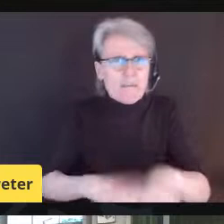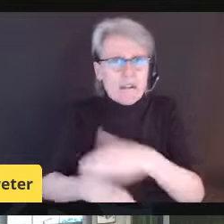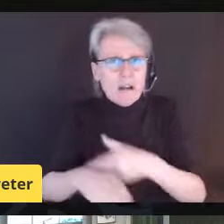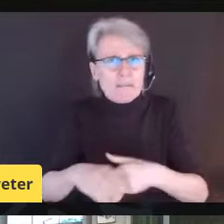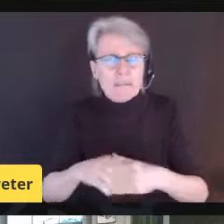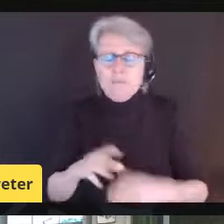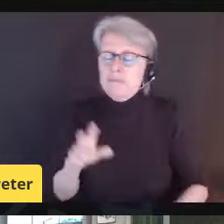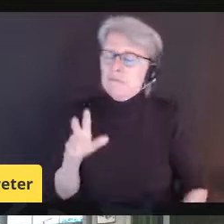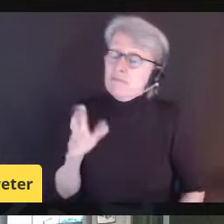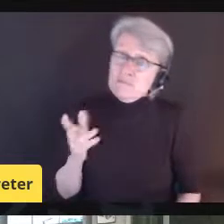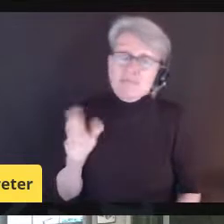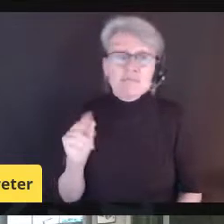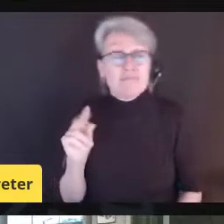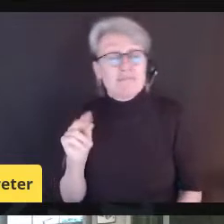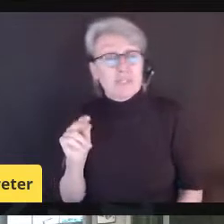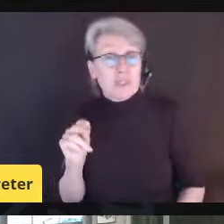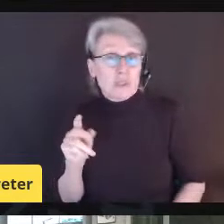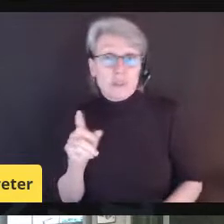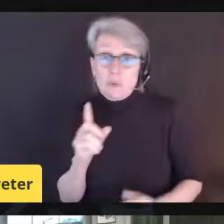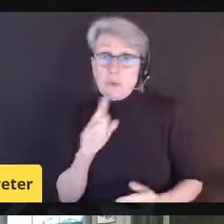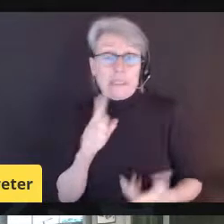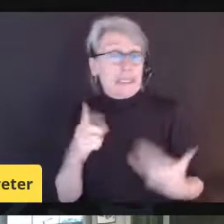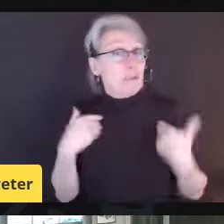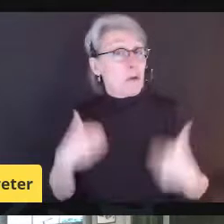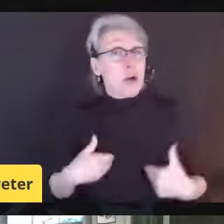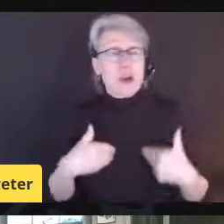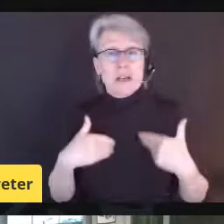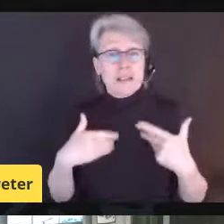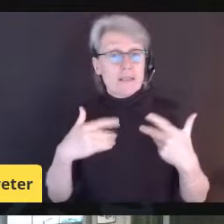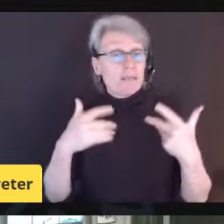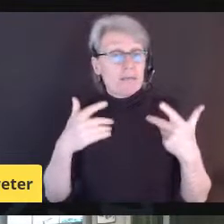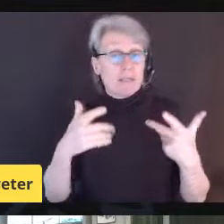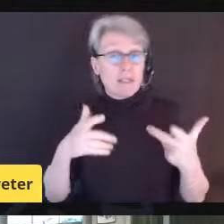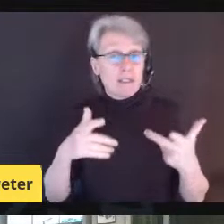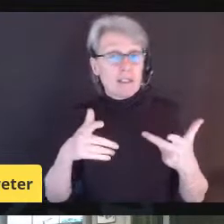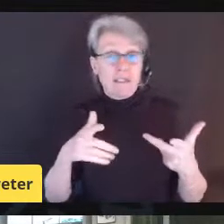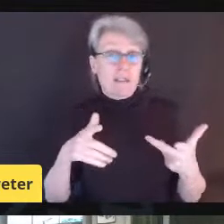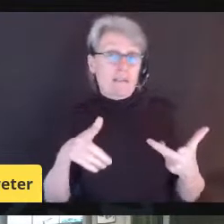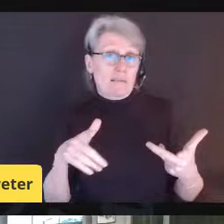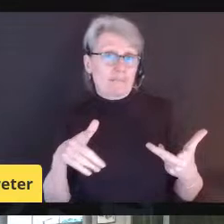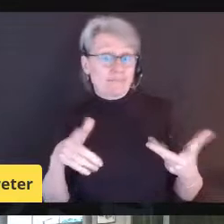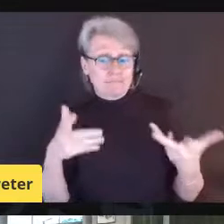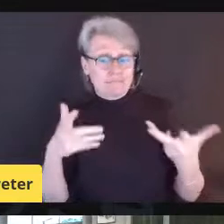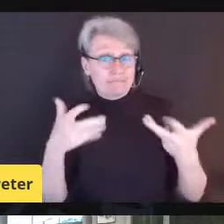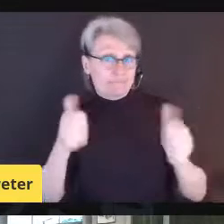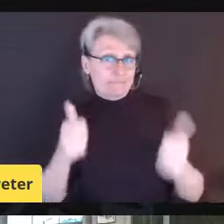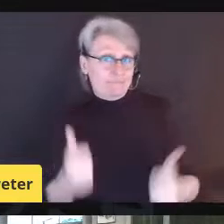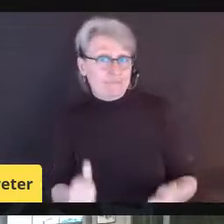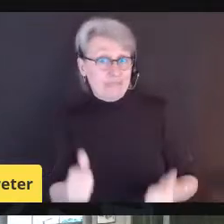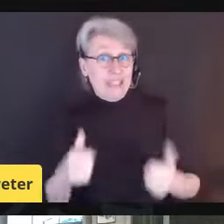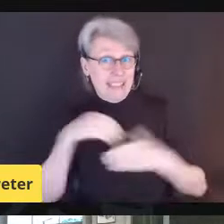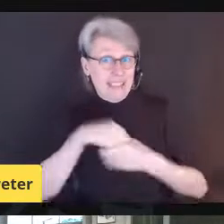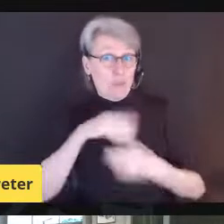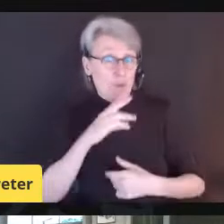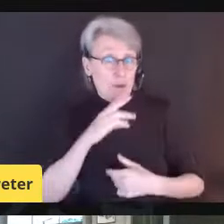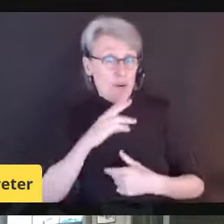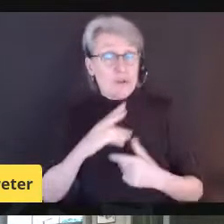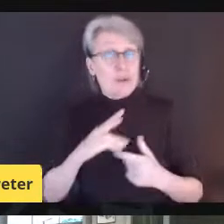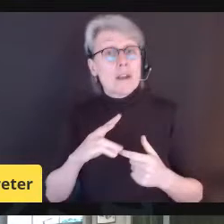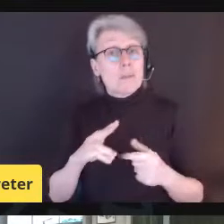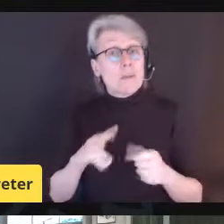It's because of how natural decomposition works. The shoe actually protects the foot, likewise with the sock.